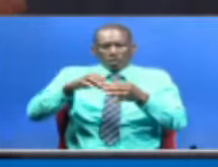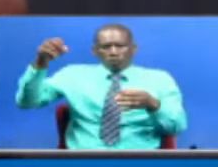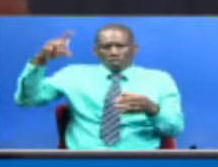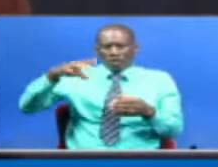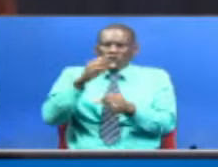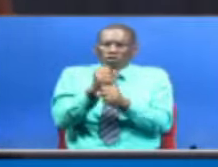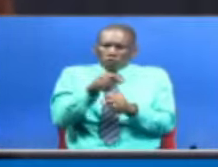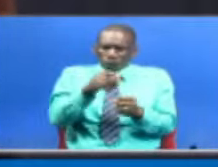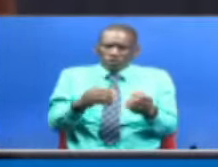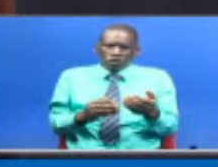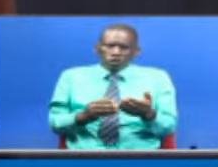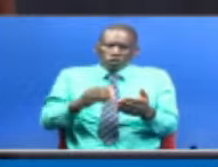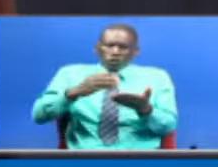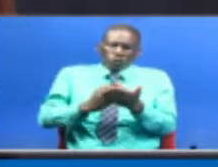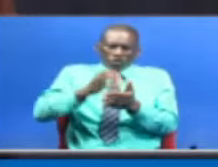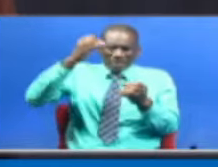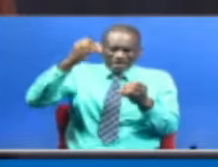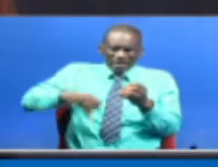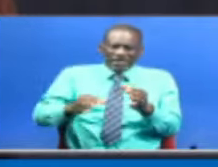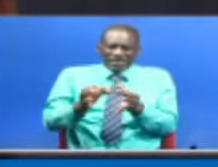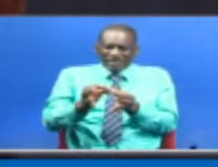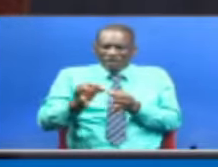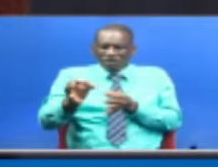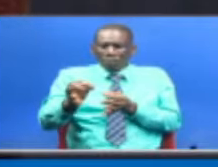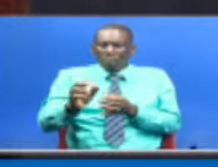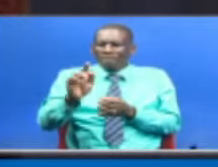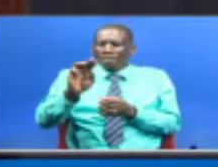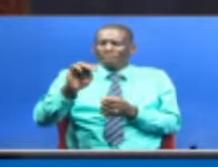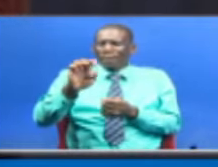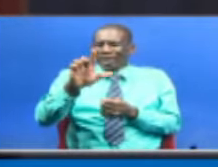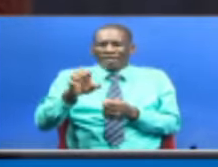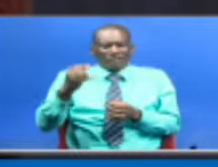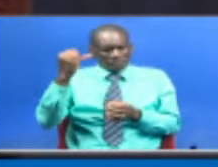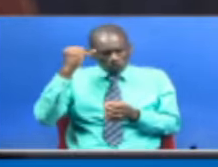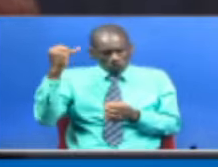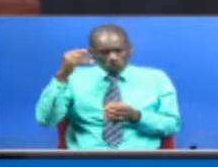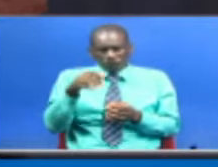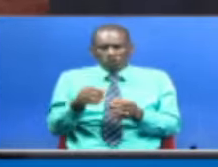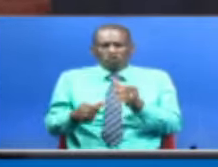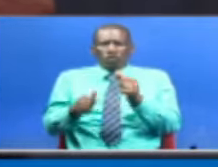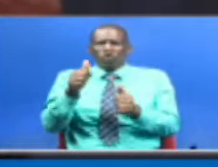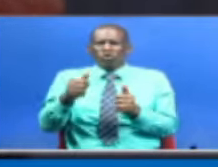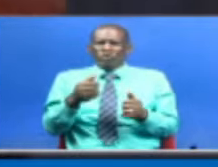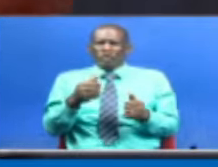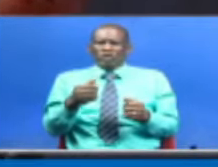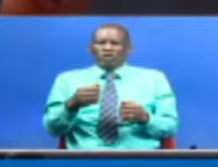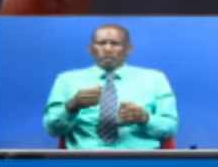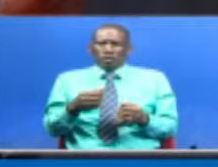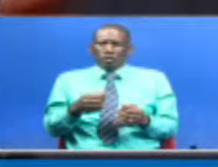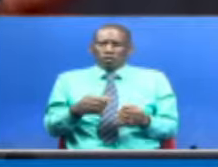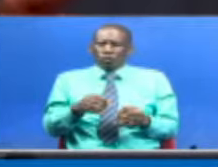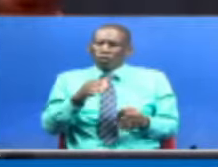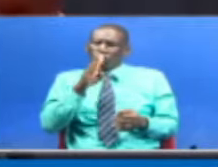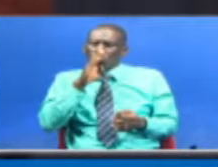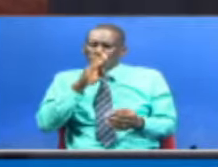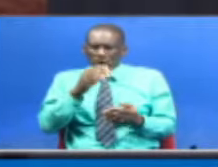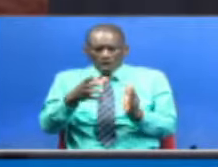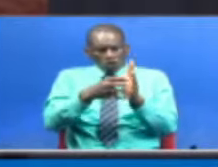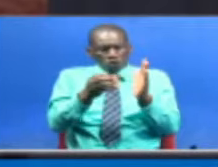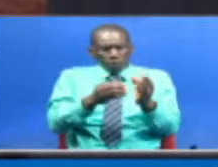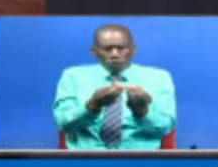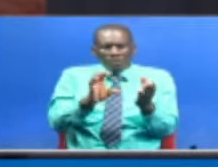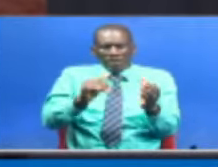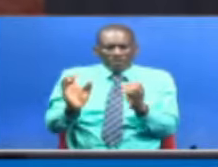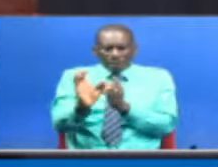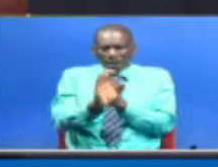the last mile. The last mile was an innovation which has been borrowed and copied to many other